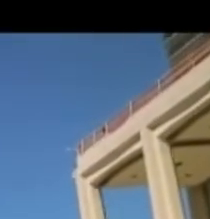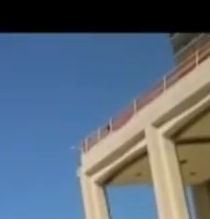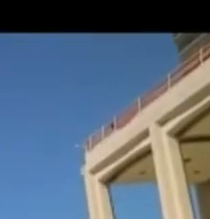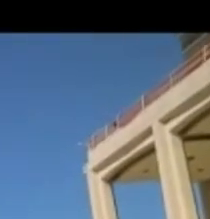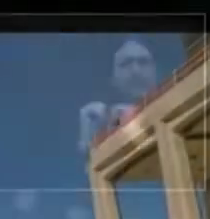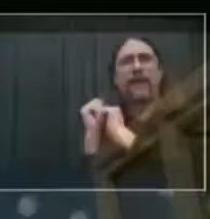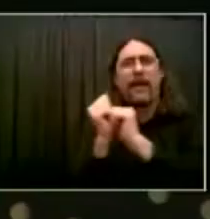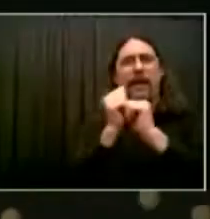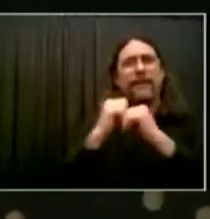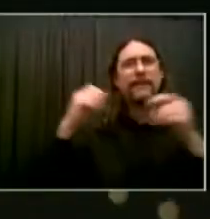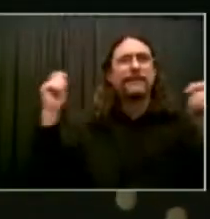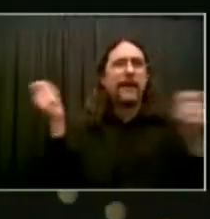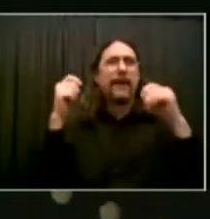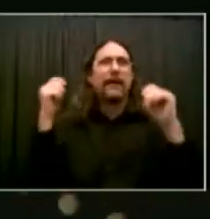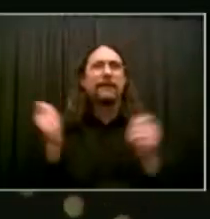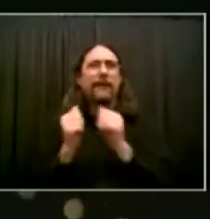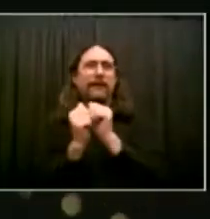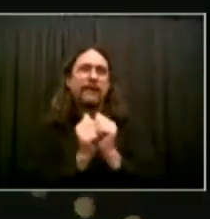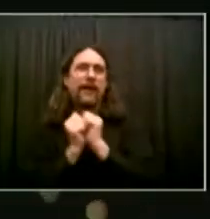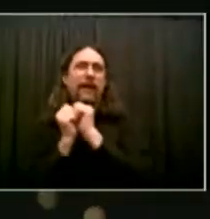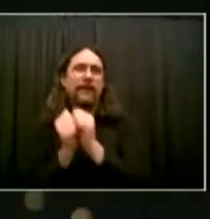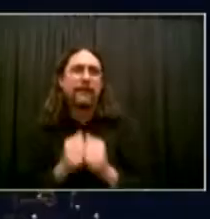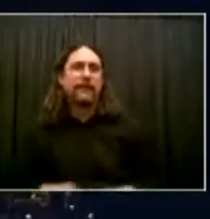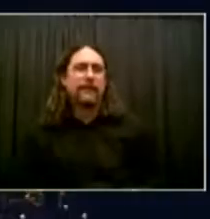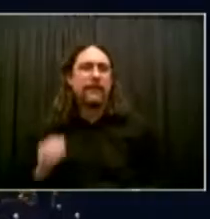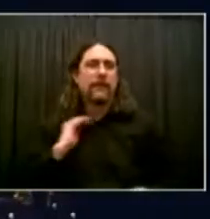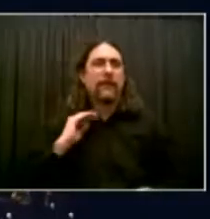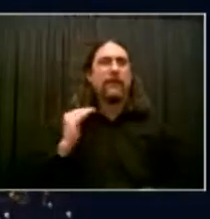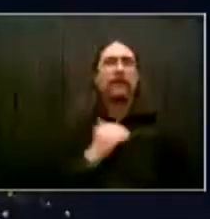those who love them. Every praise.